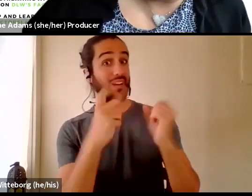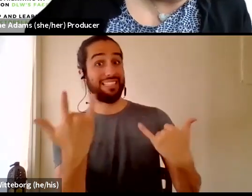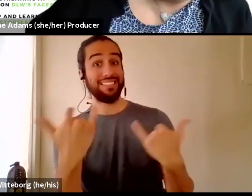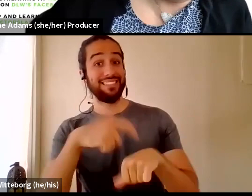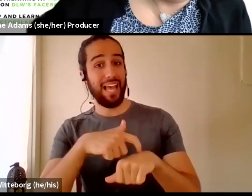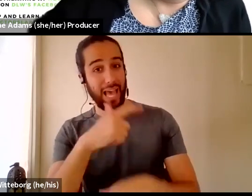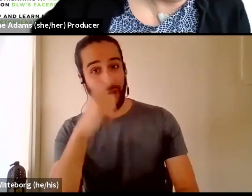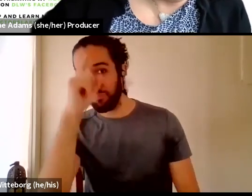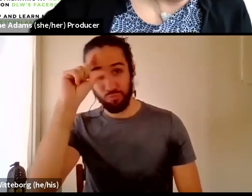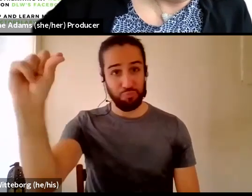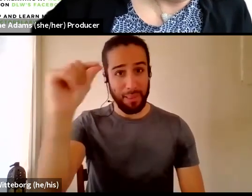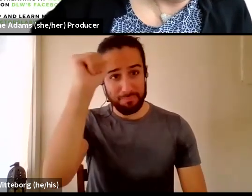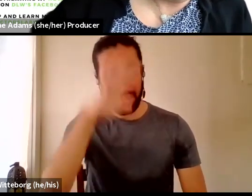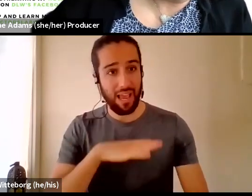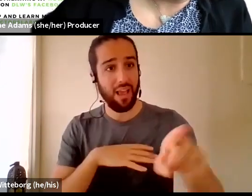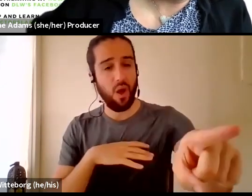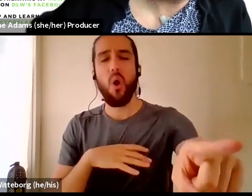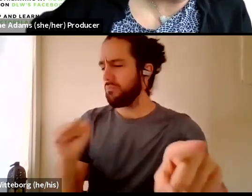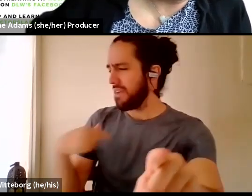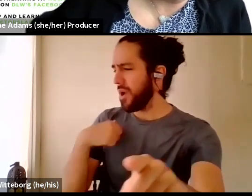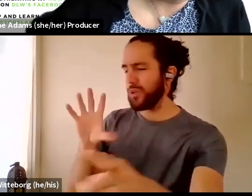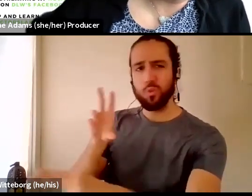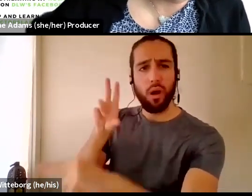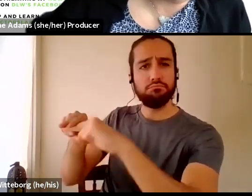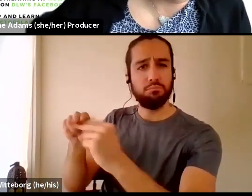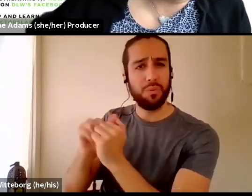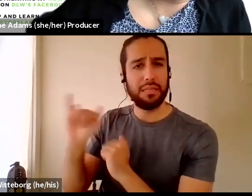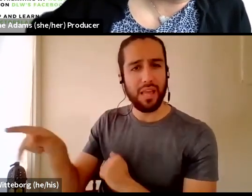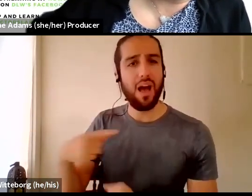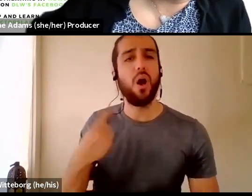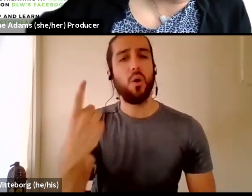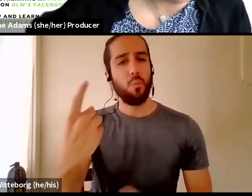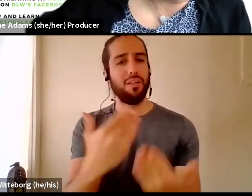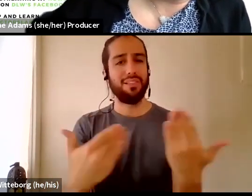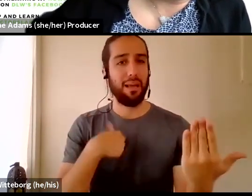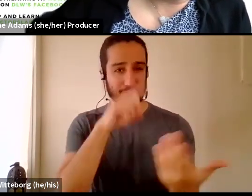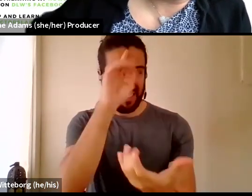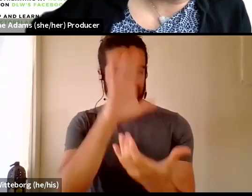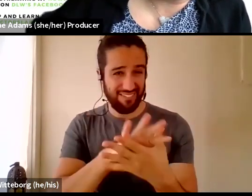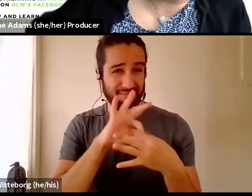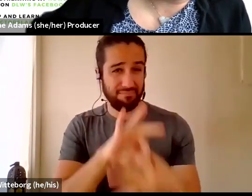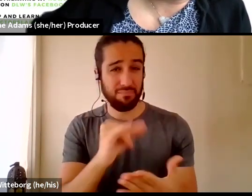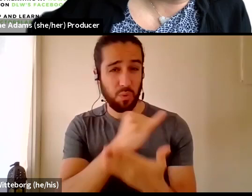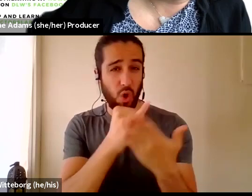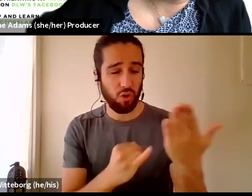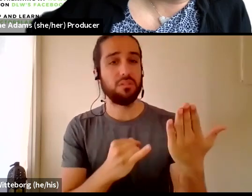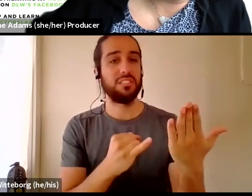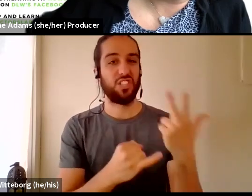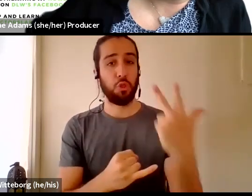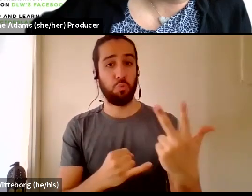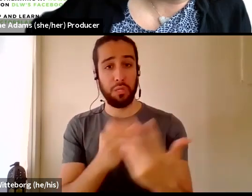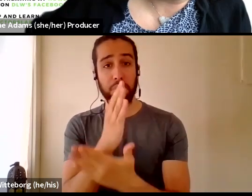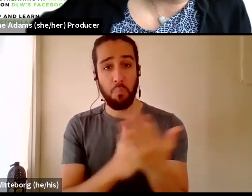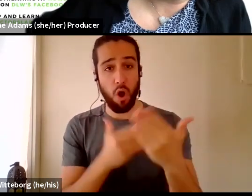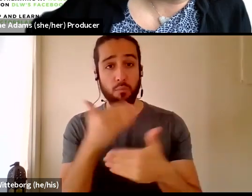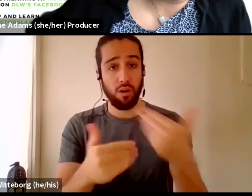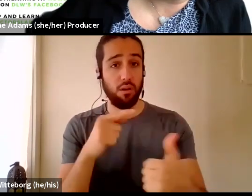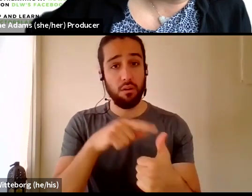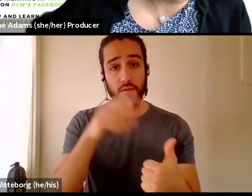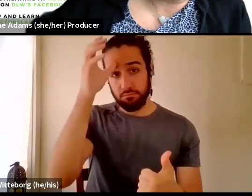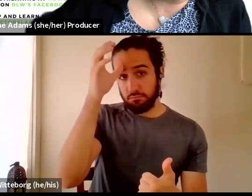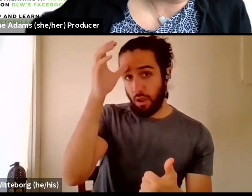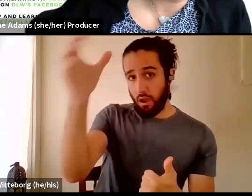I want to maybe jump on that, because I want to say that one of the things I believe about art is that It is a three-part process: